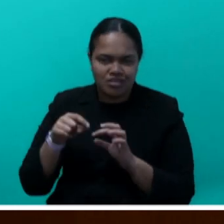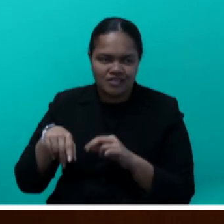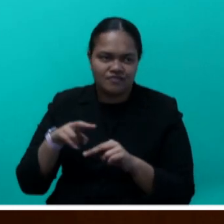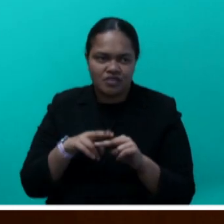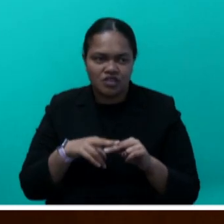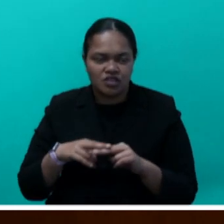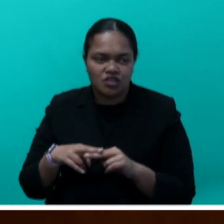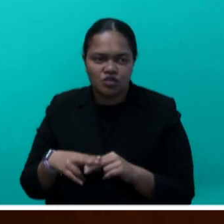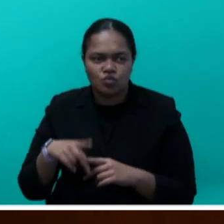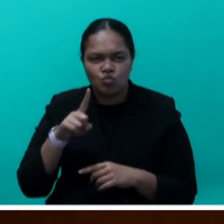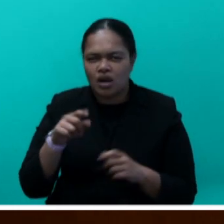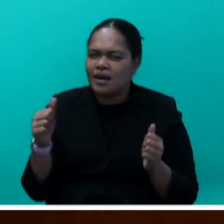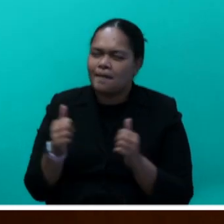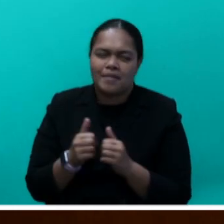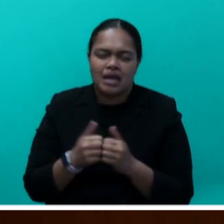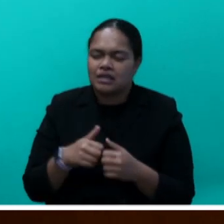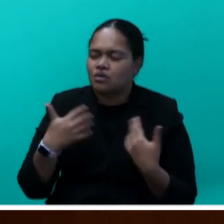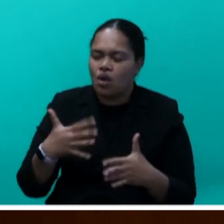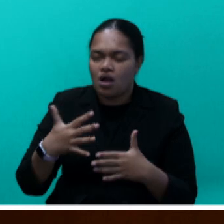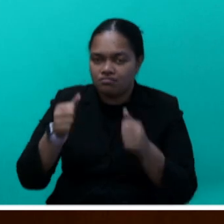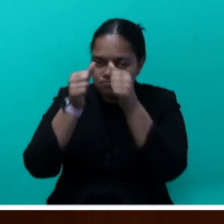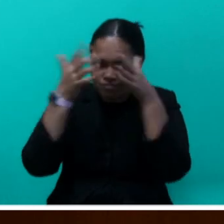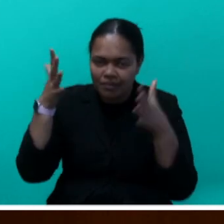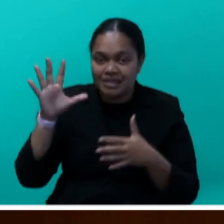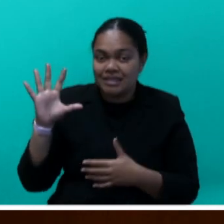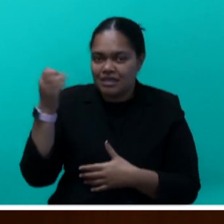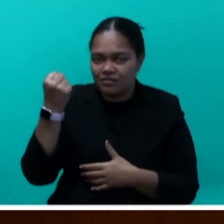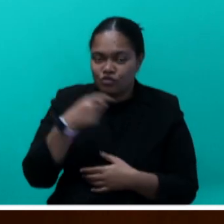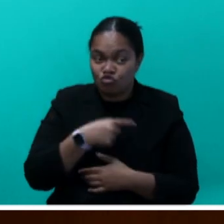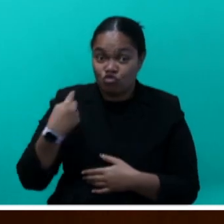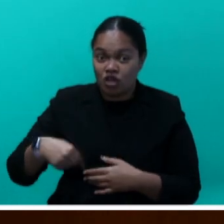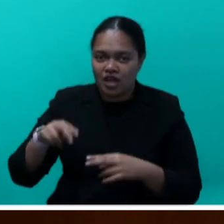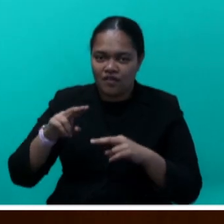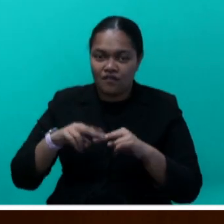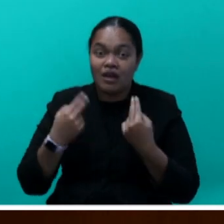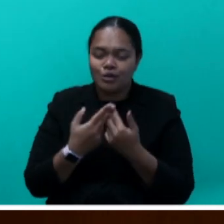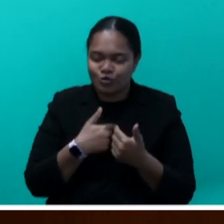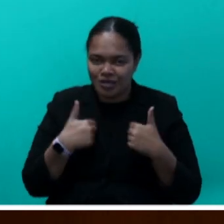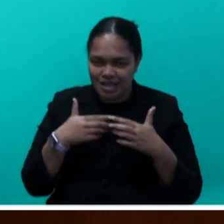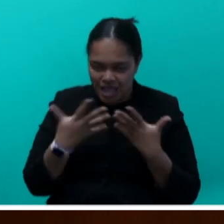one of the many successful ones of the Chinese families we now have in Fiji.